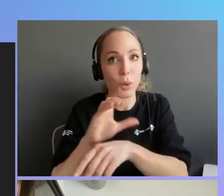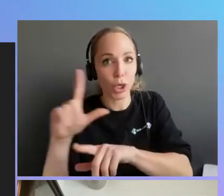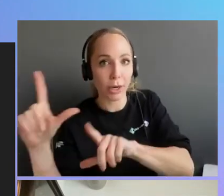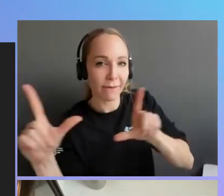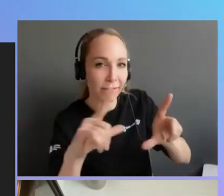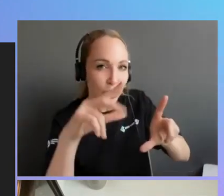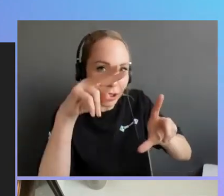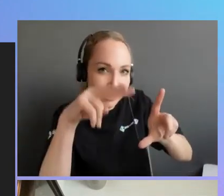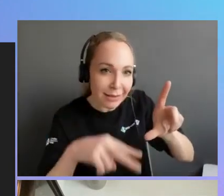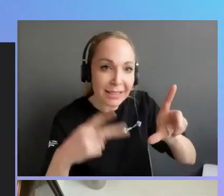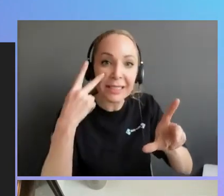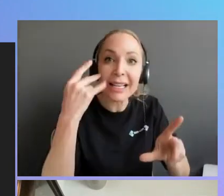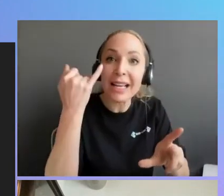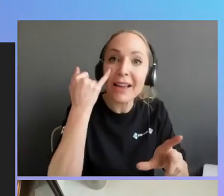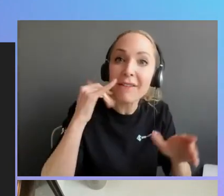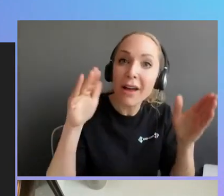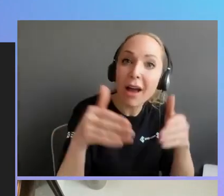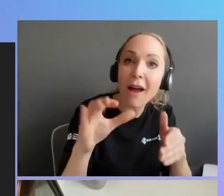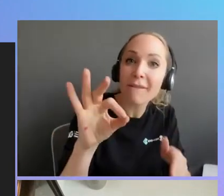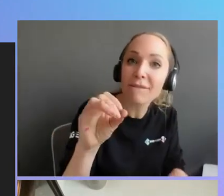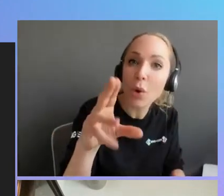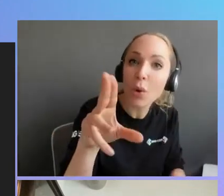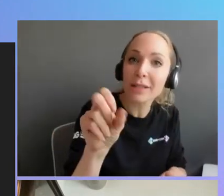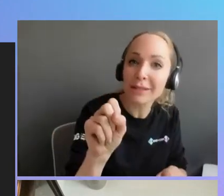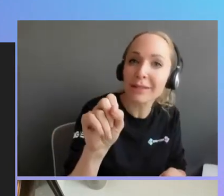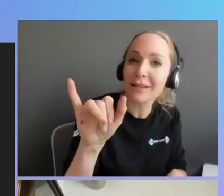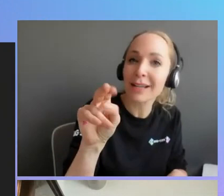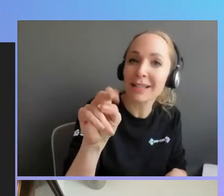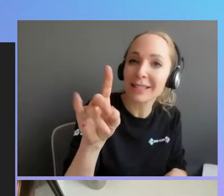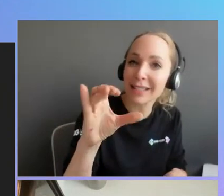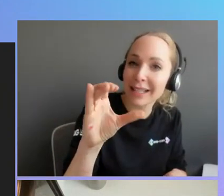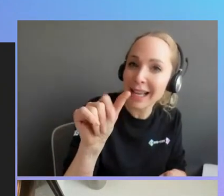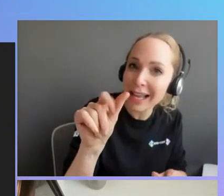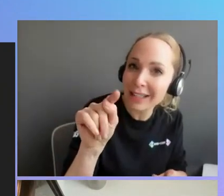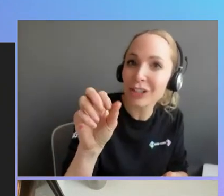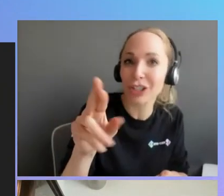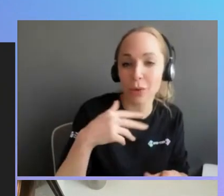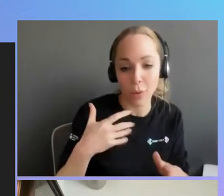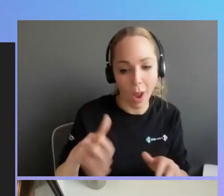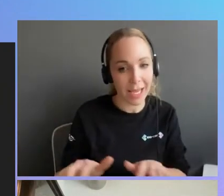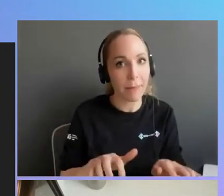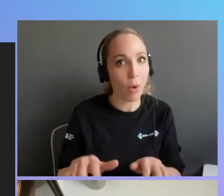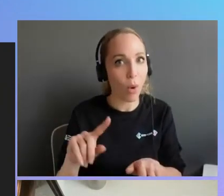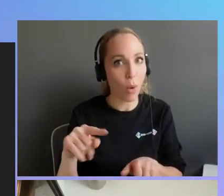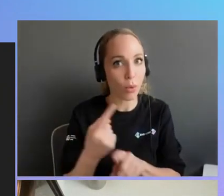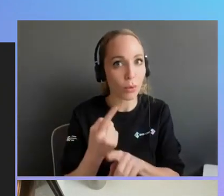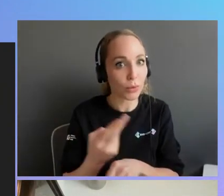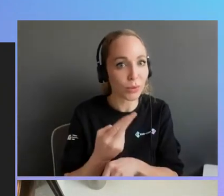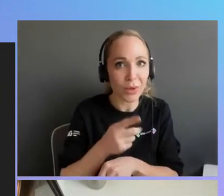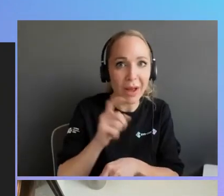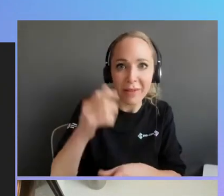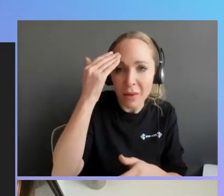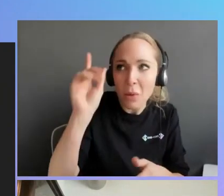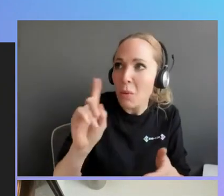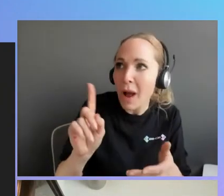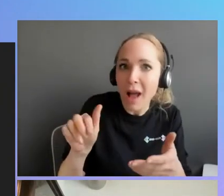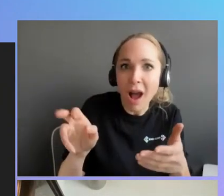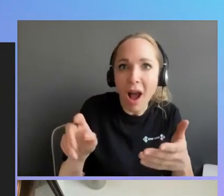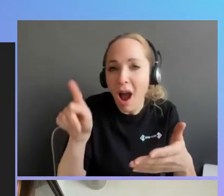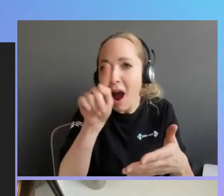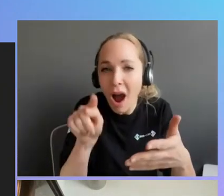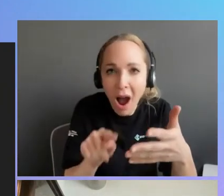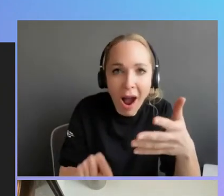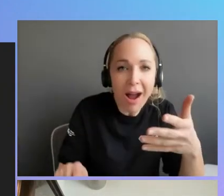present or not, because we know we need to have focus indicators so keyboard-only users know where the heck they are in our page. All right, so it's